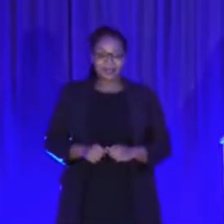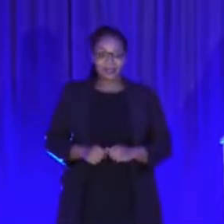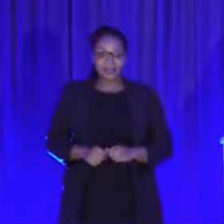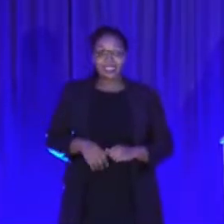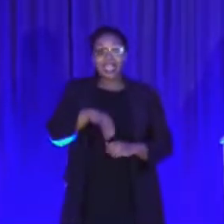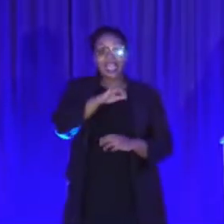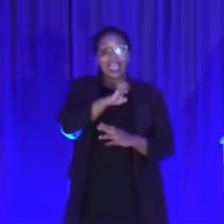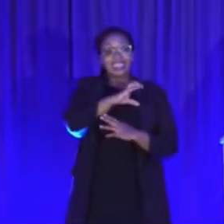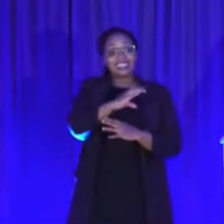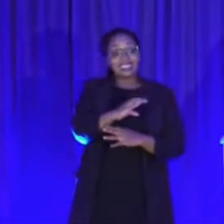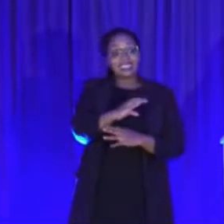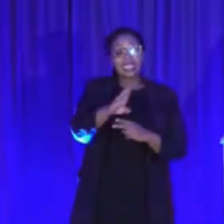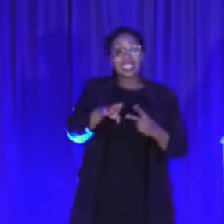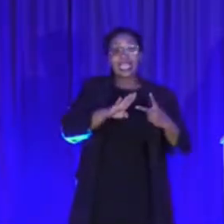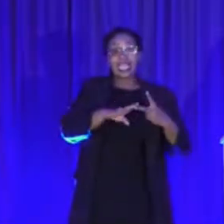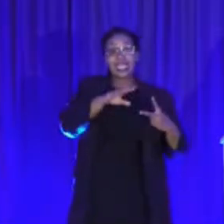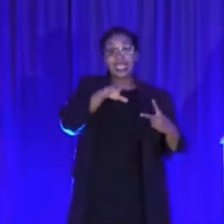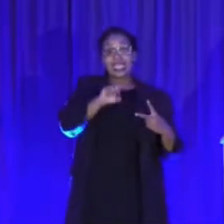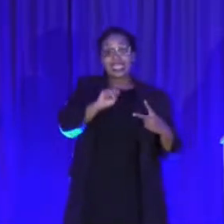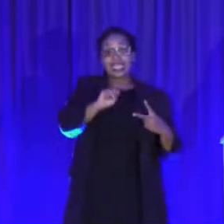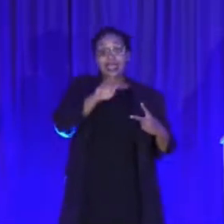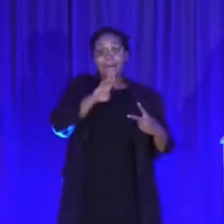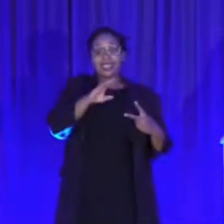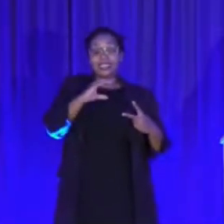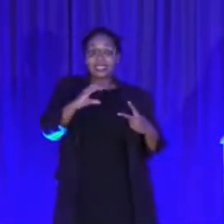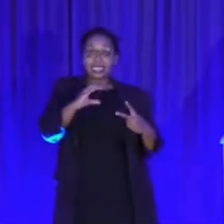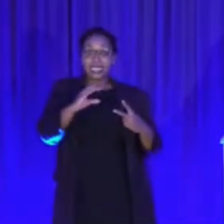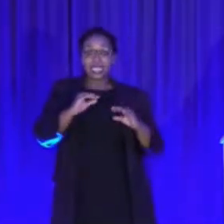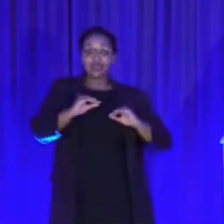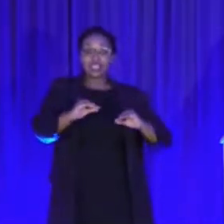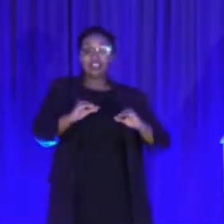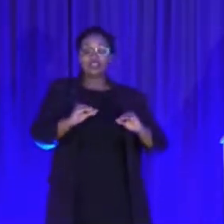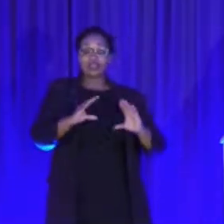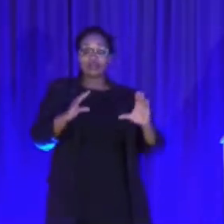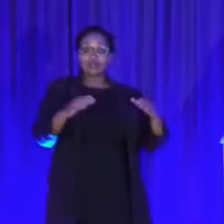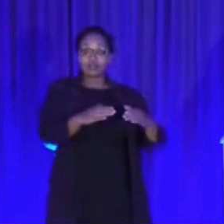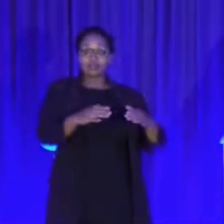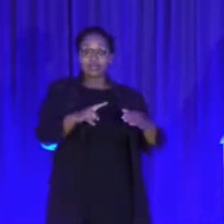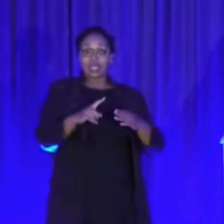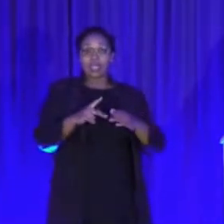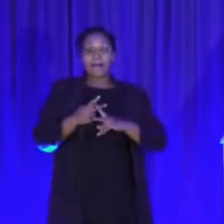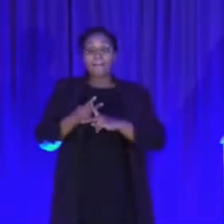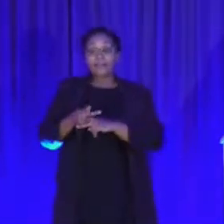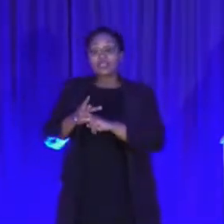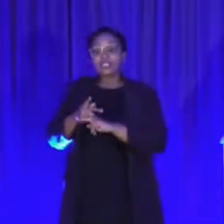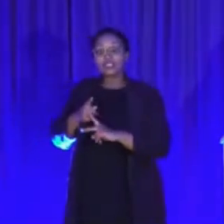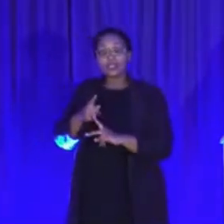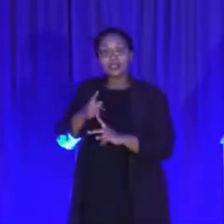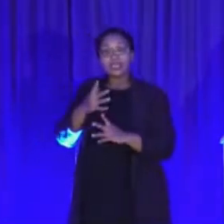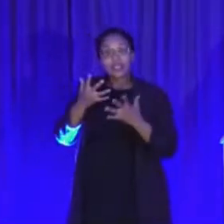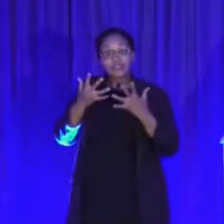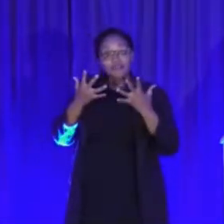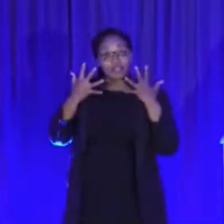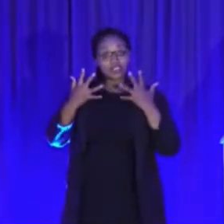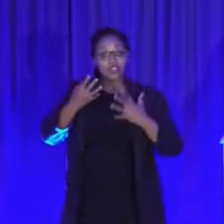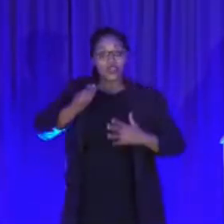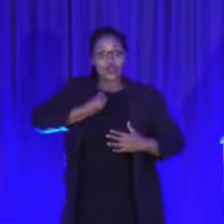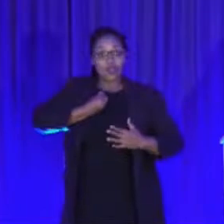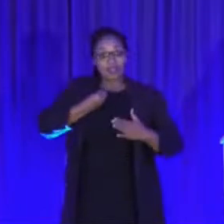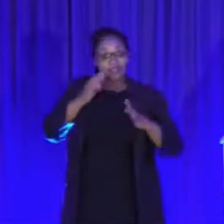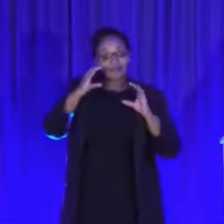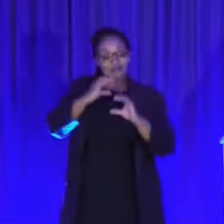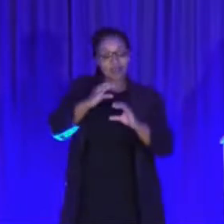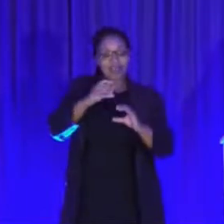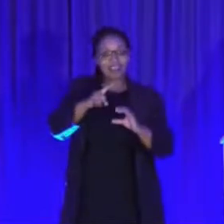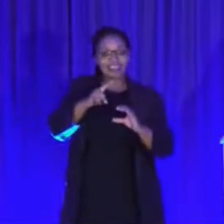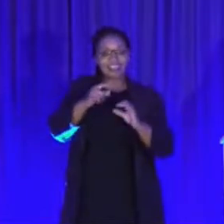and SABC education production by Brian Cotti gives fresh, youth-driven democracy